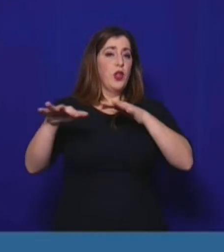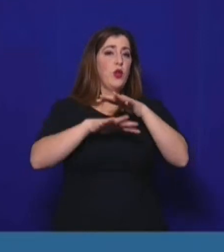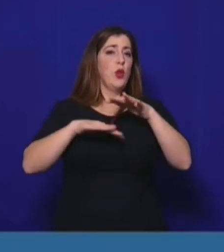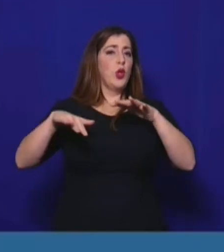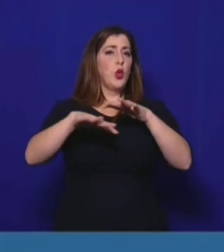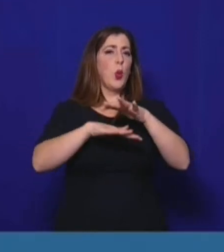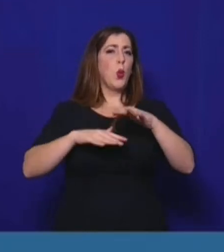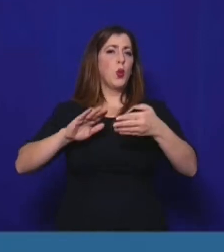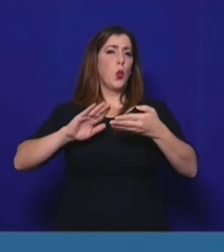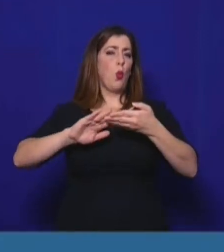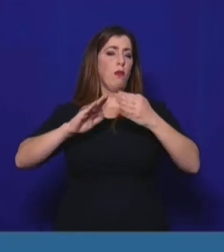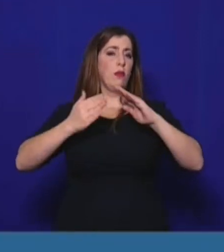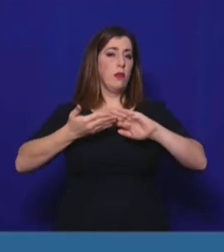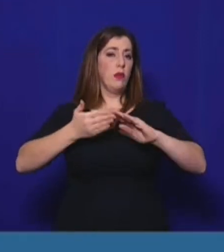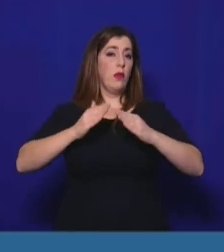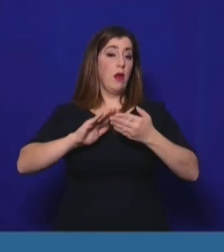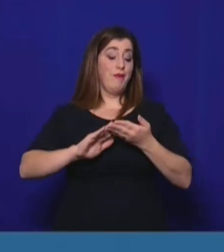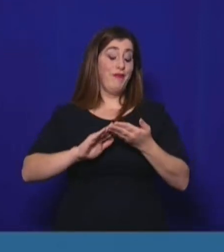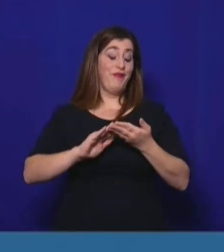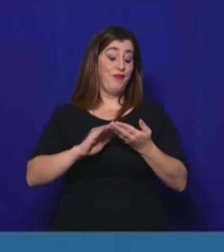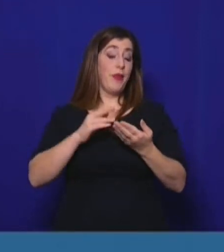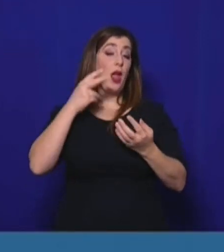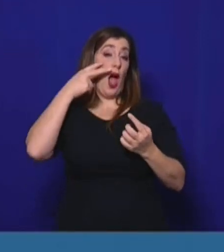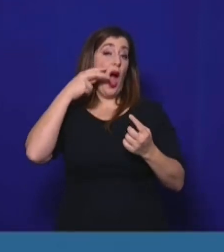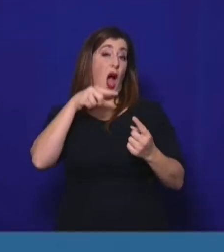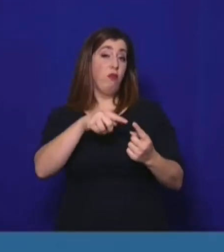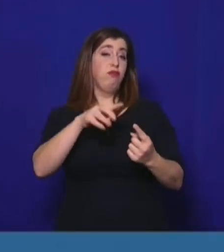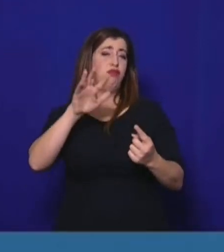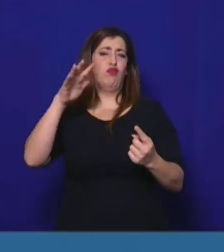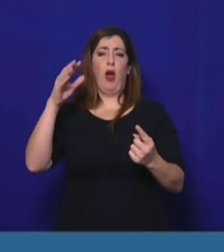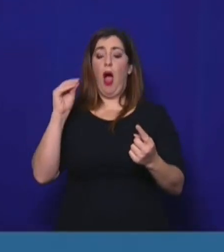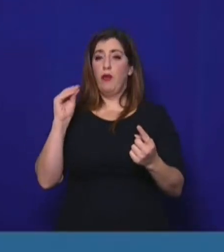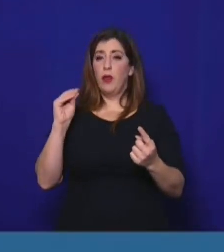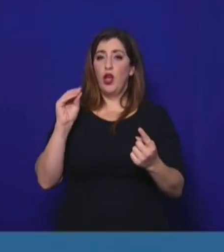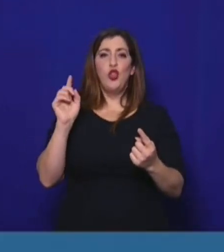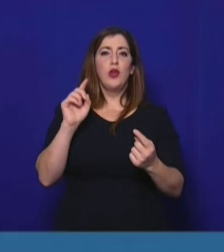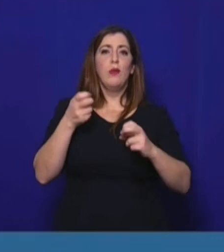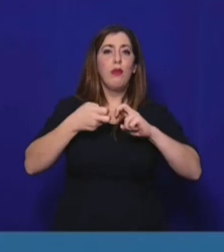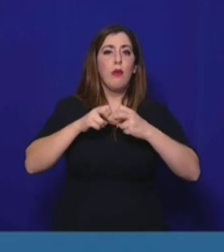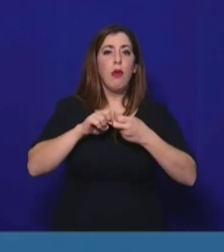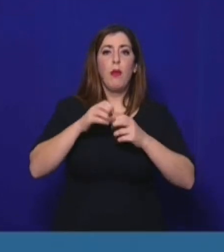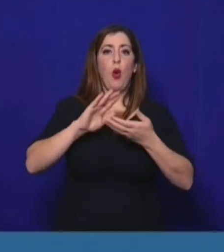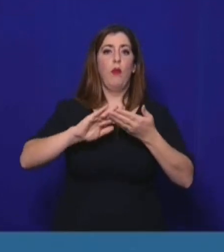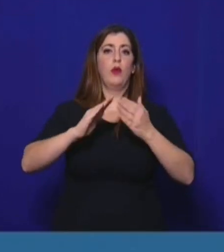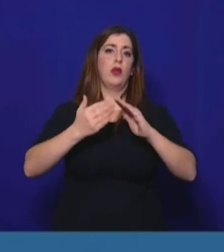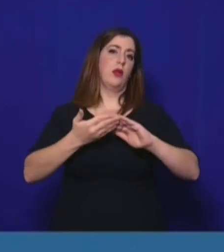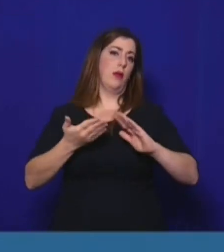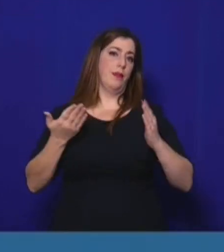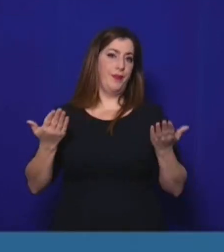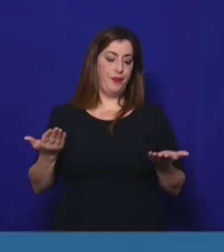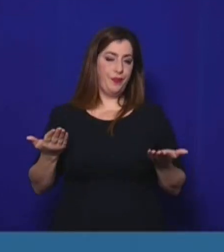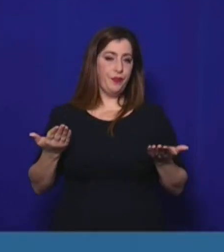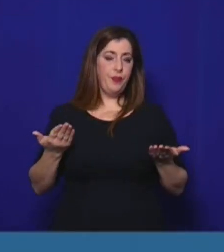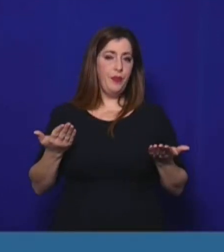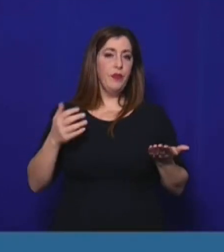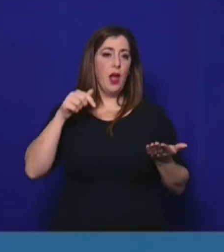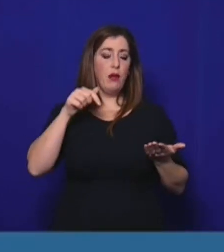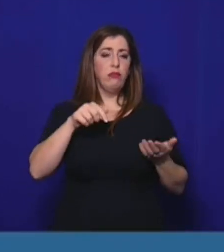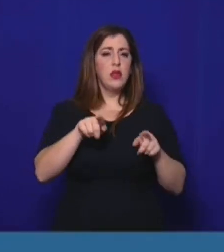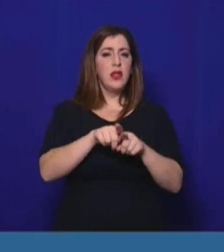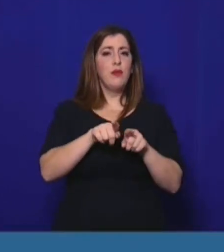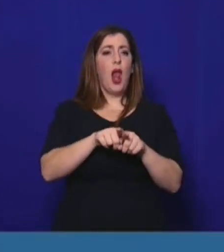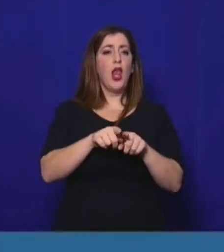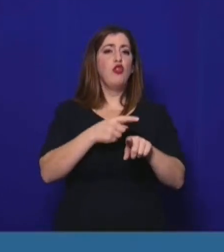din kienet dal-każijiet li qegħdin naraw illum huma propju dak li kien qed jiġri l-ġimgħa ta' qabel fejn